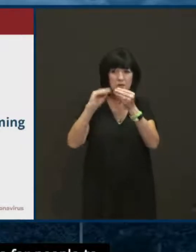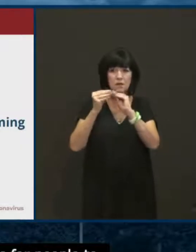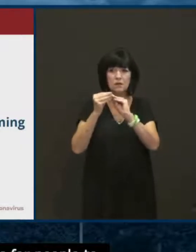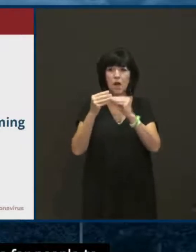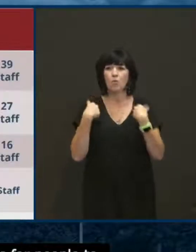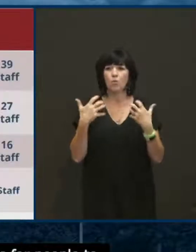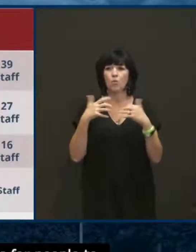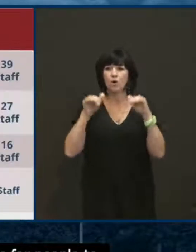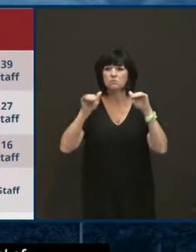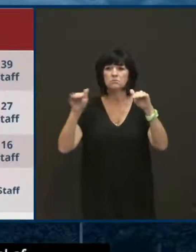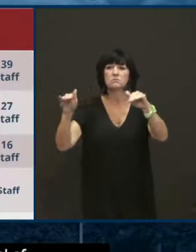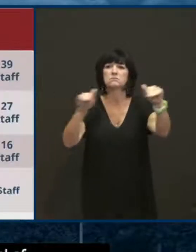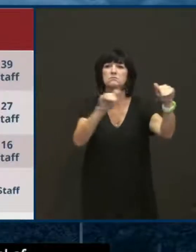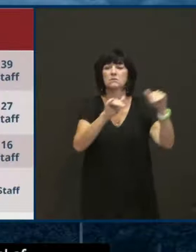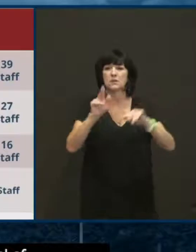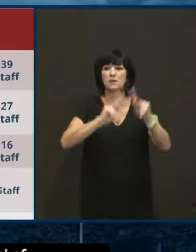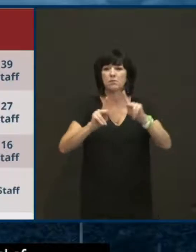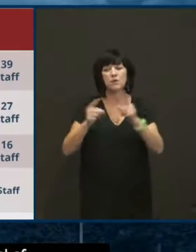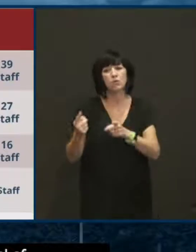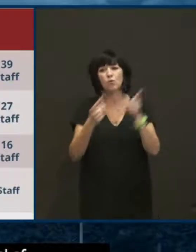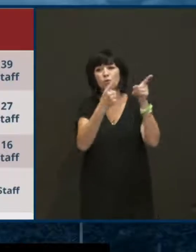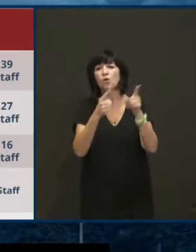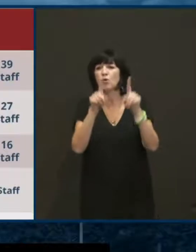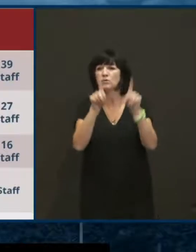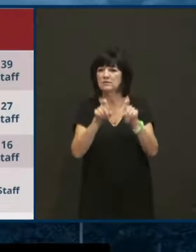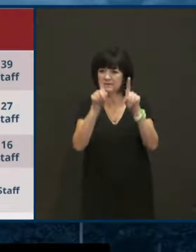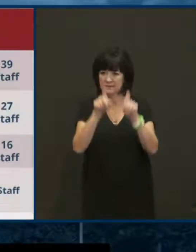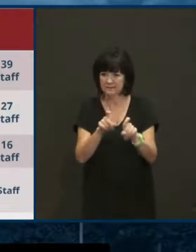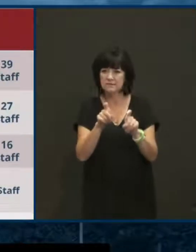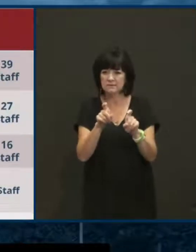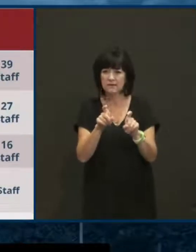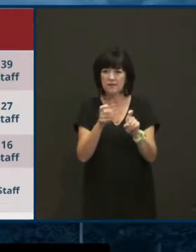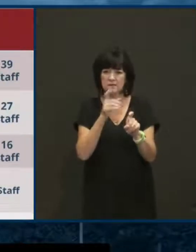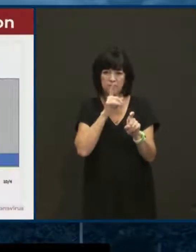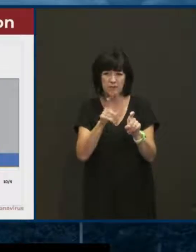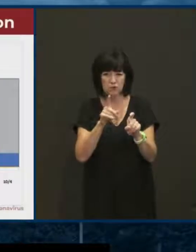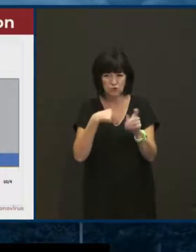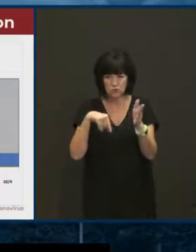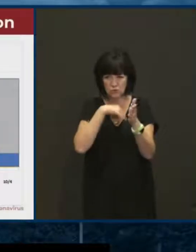spread. So let's talk about Newark.